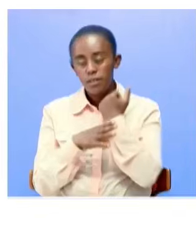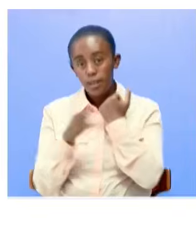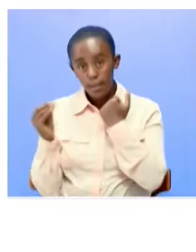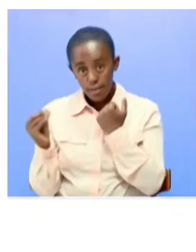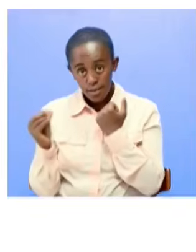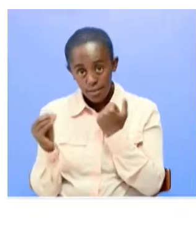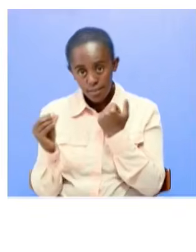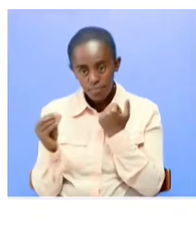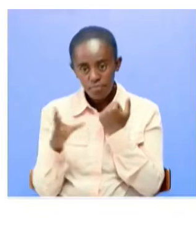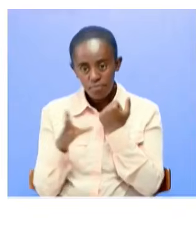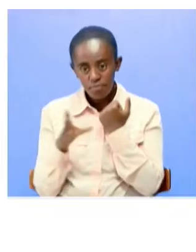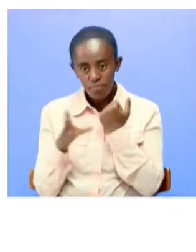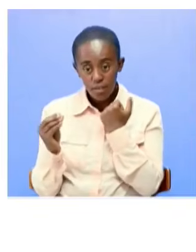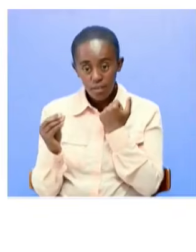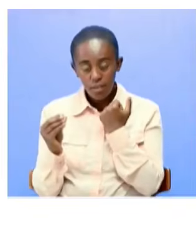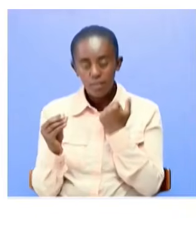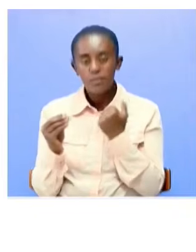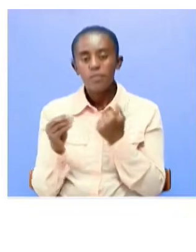and